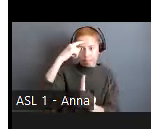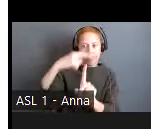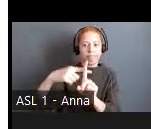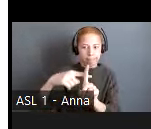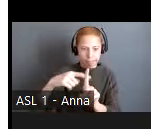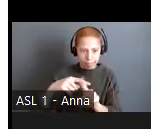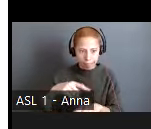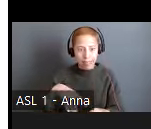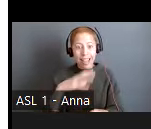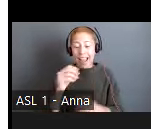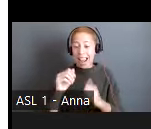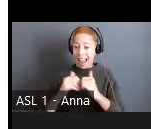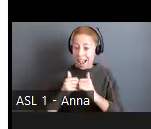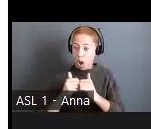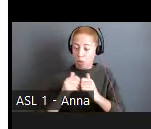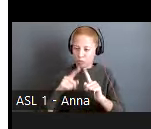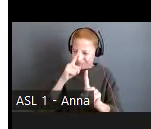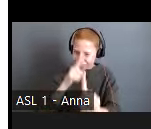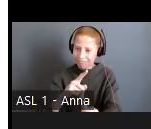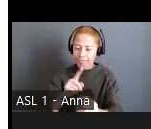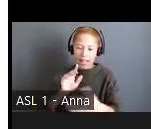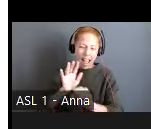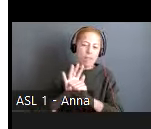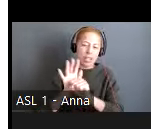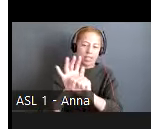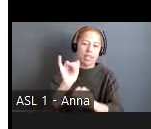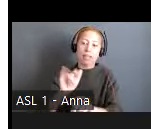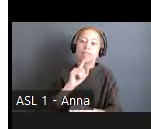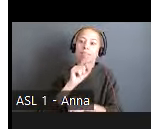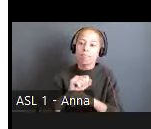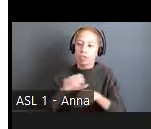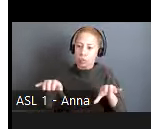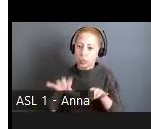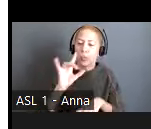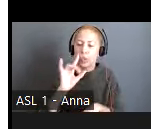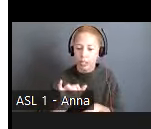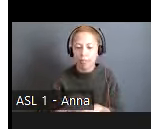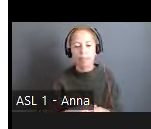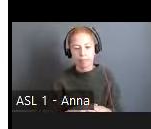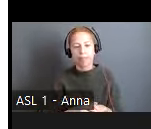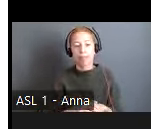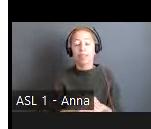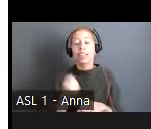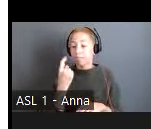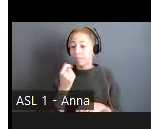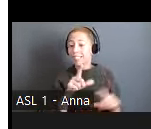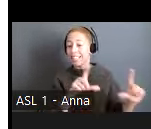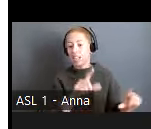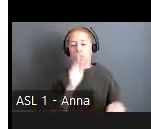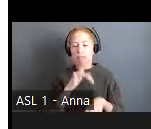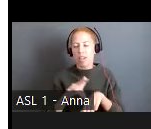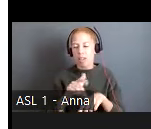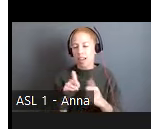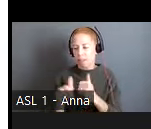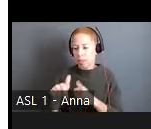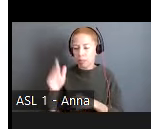and to drive advocacy, which is the practical part. And you'll have access, of course, to these slides as well. So